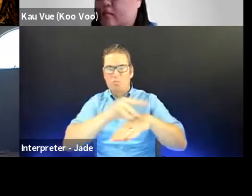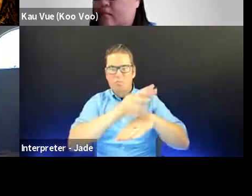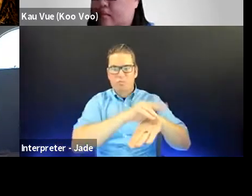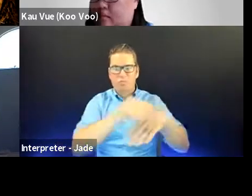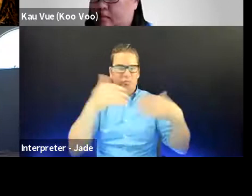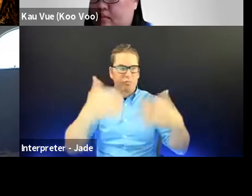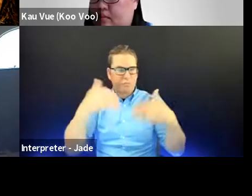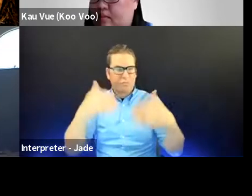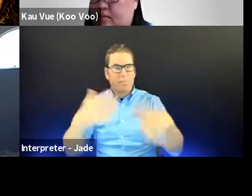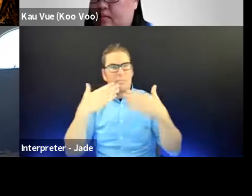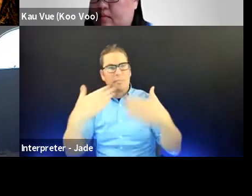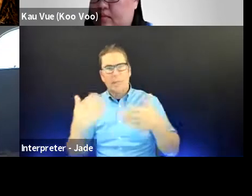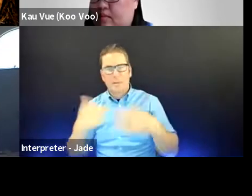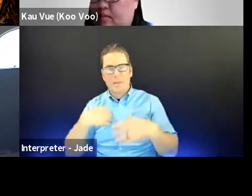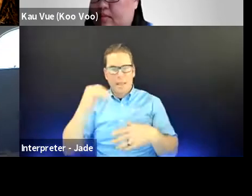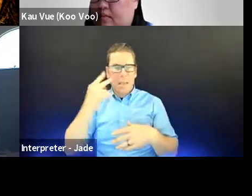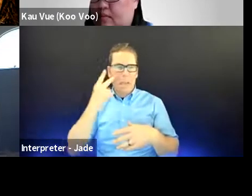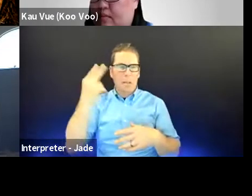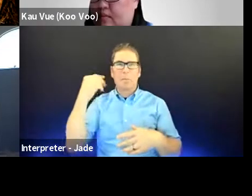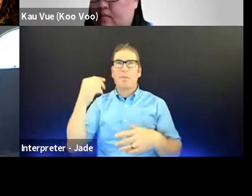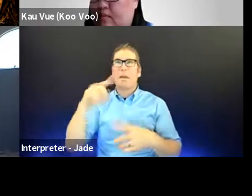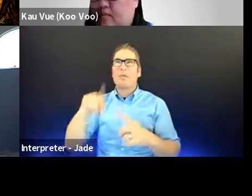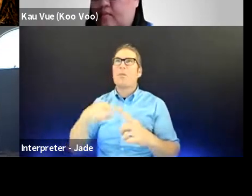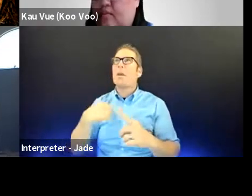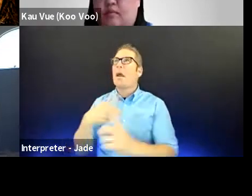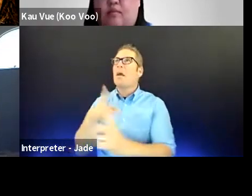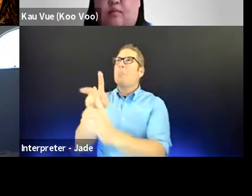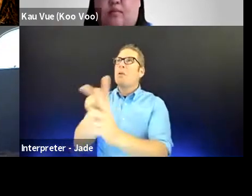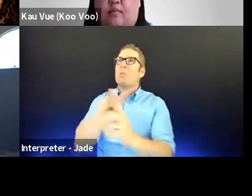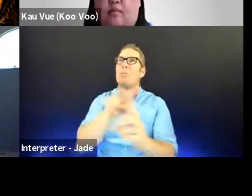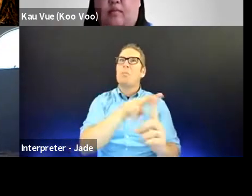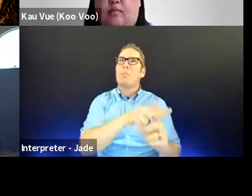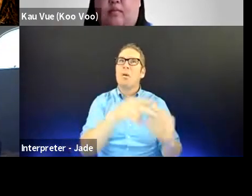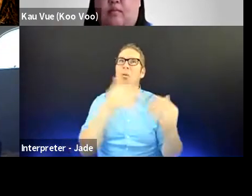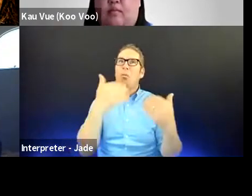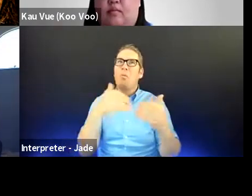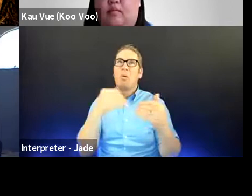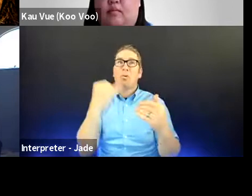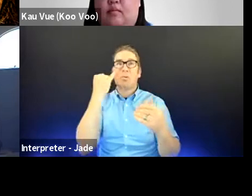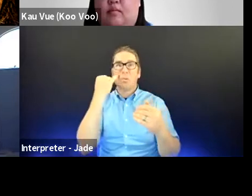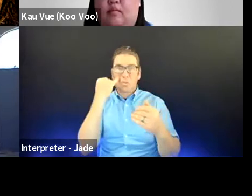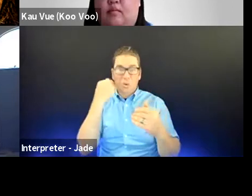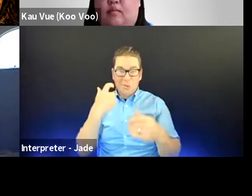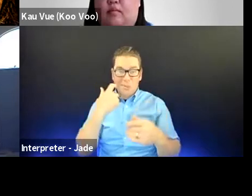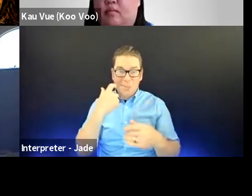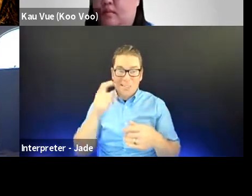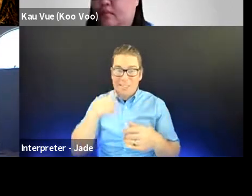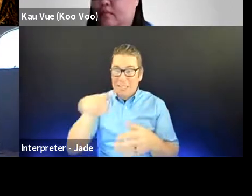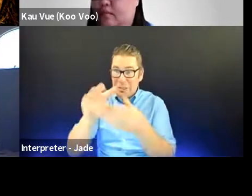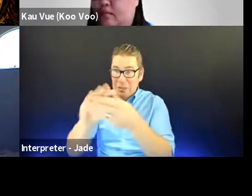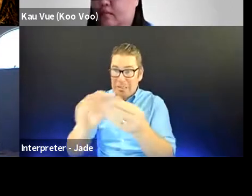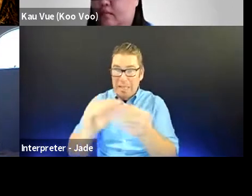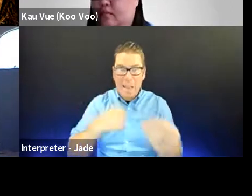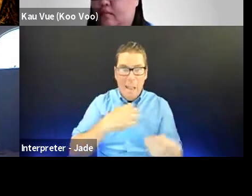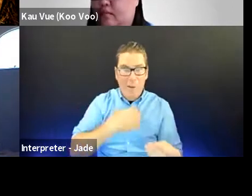was applying as well. I'm kind of thinking, yeah, you know, I would have definitely benefited from a lot of these advice that you guys have been sharing. So I hope that